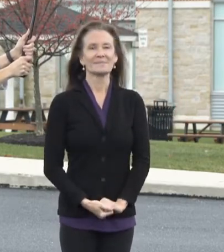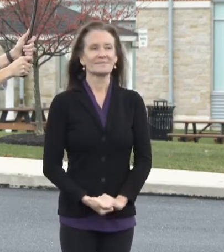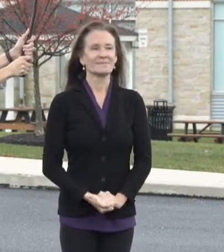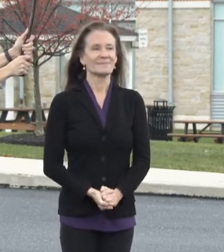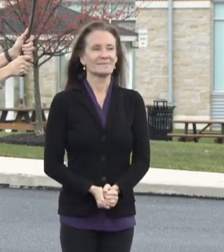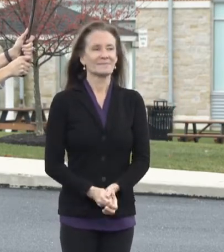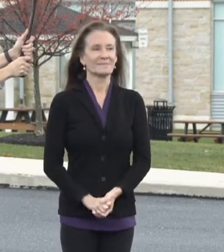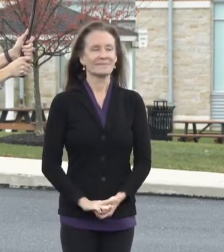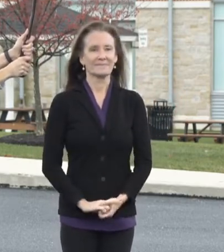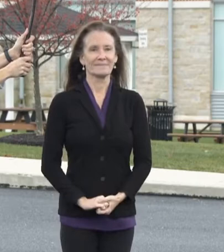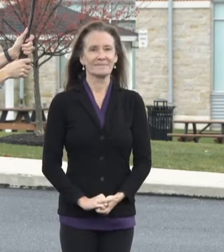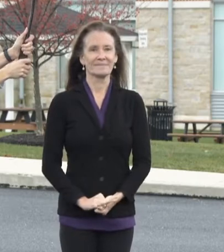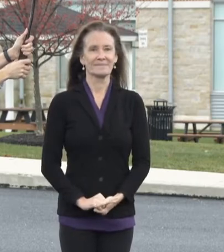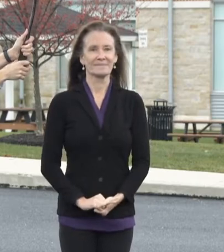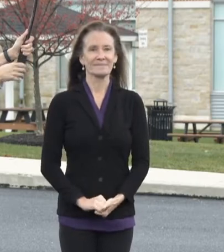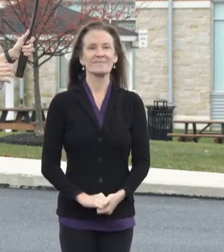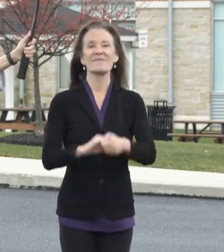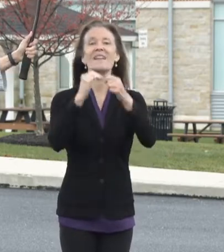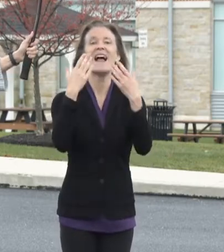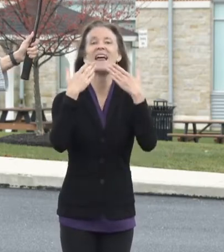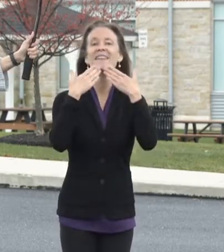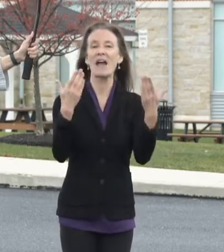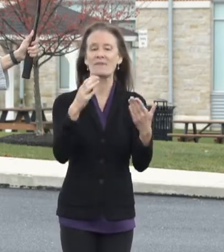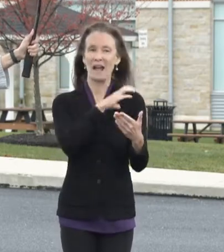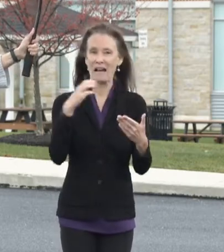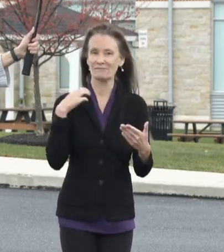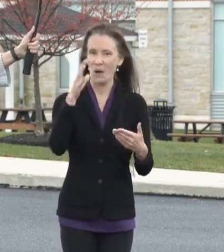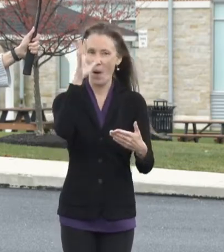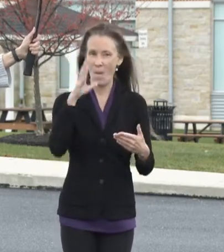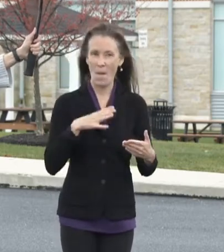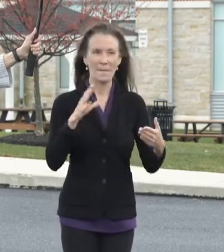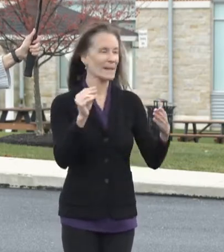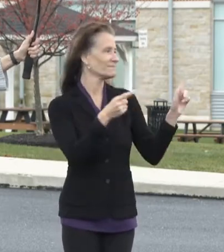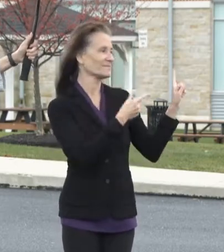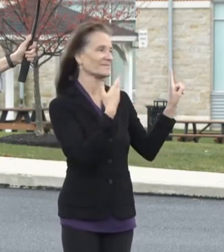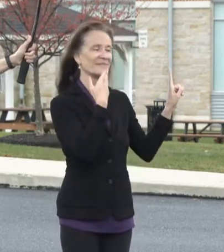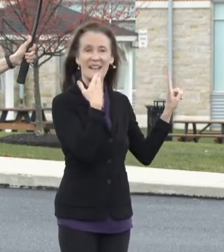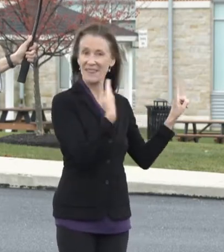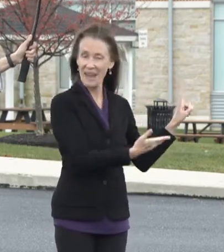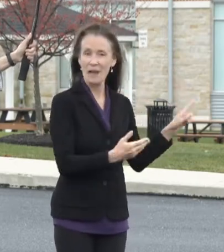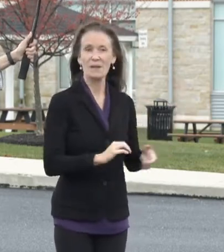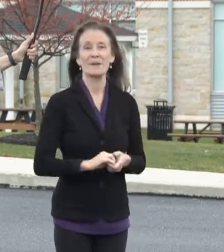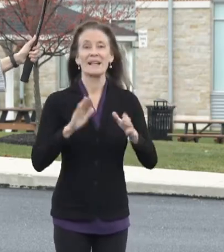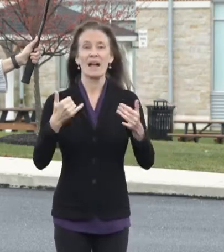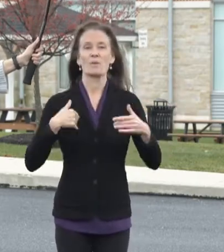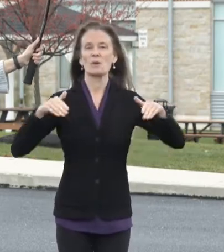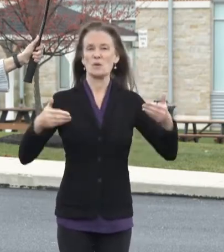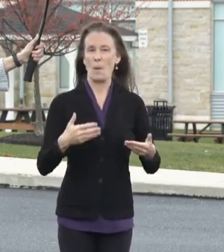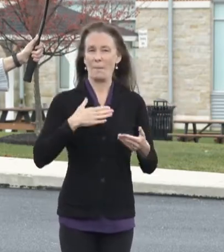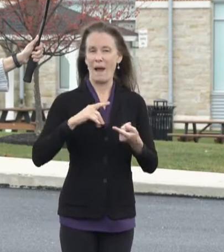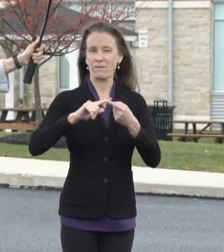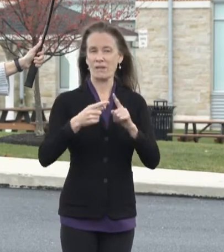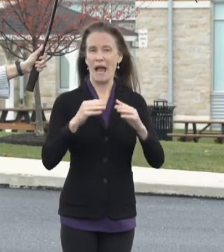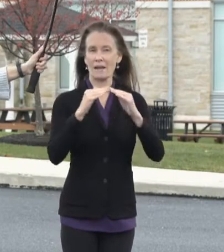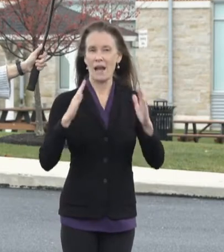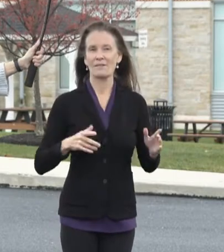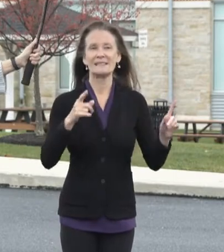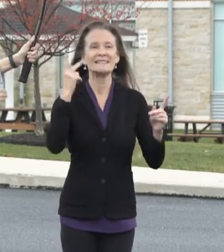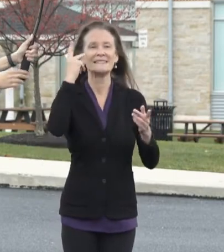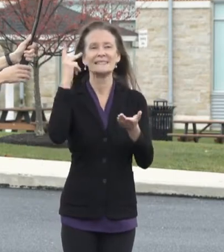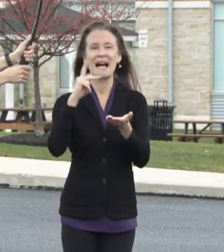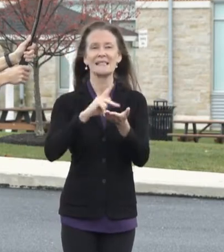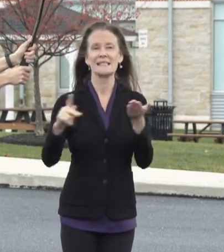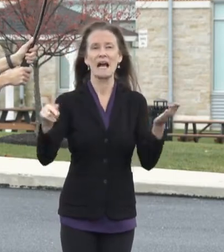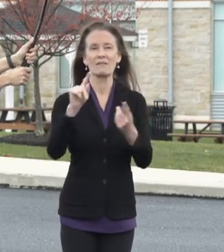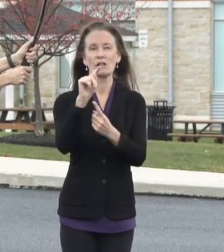Thank you, Congresswoman Houlahan. I'd now like to introduce my friend and colleague, Secretary Teresa Miller of the Department of Human